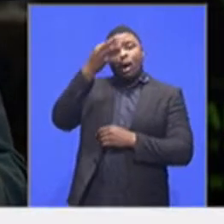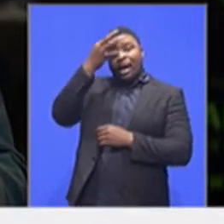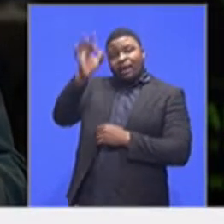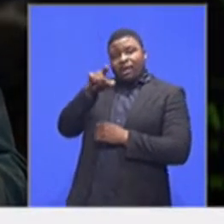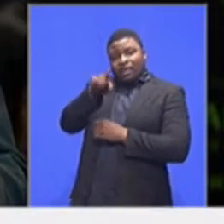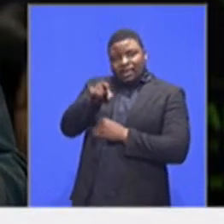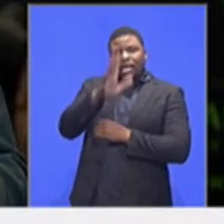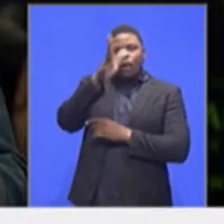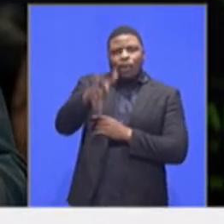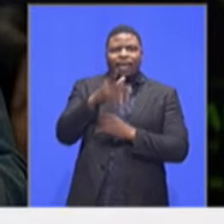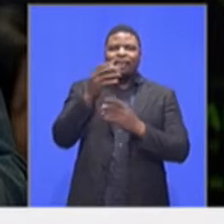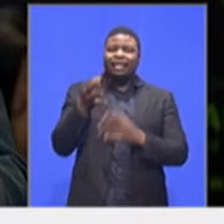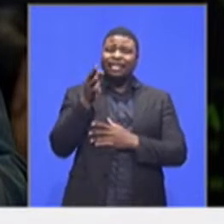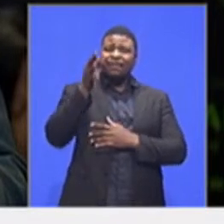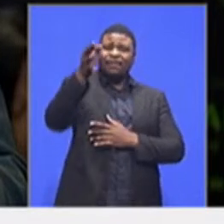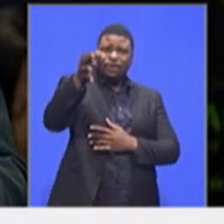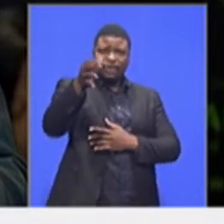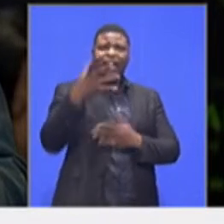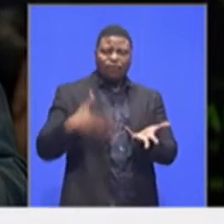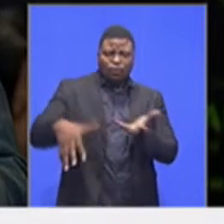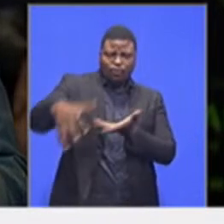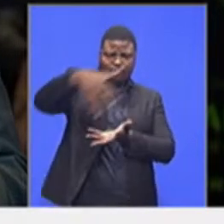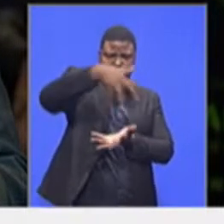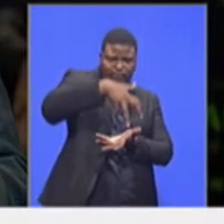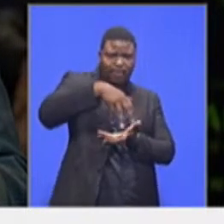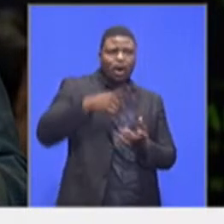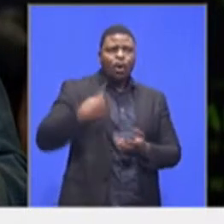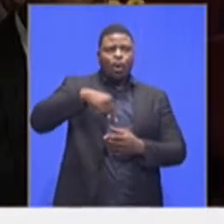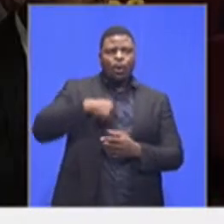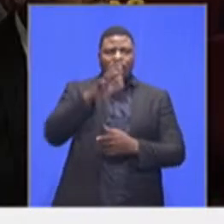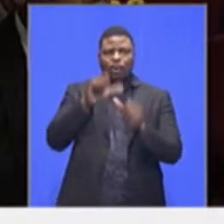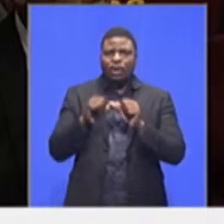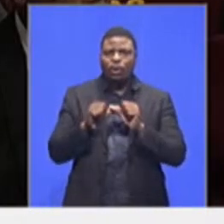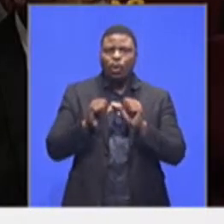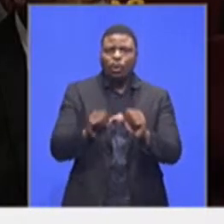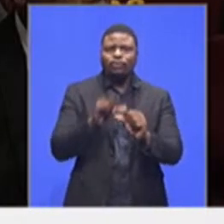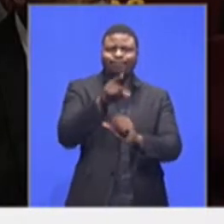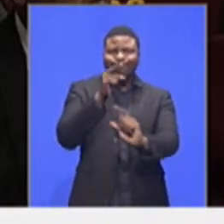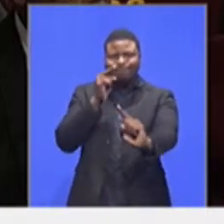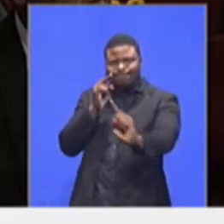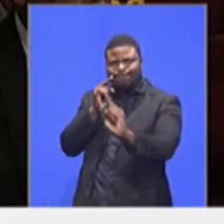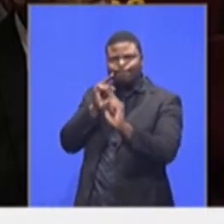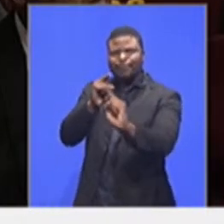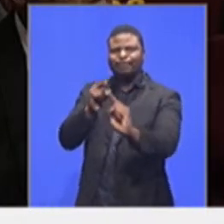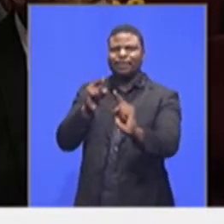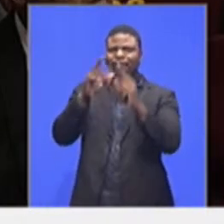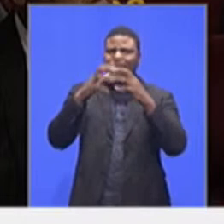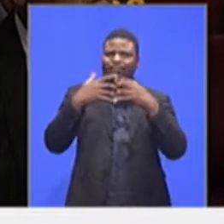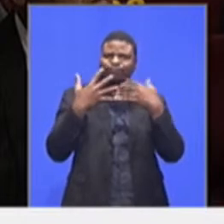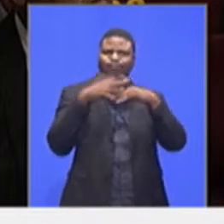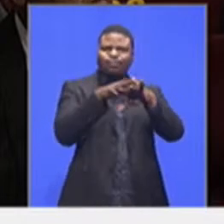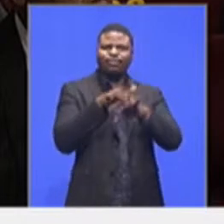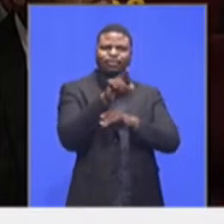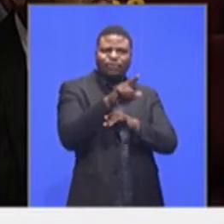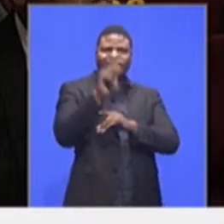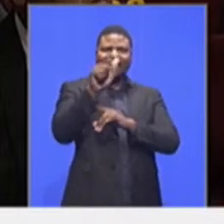future, and will continue targeting the stabilization of debt. Madam